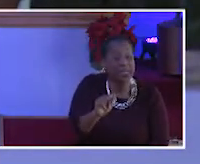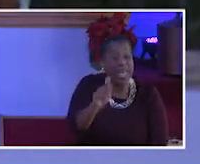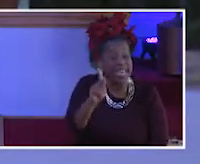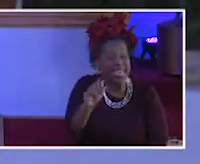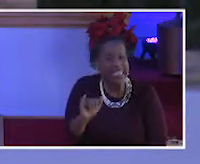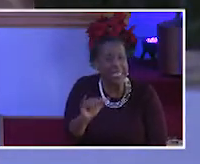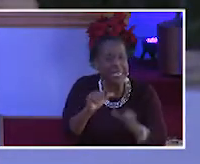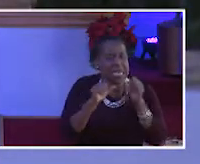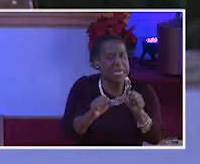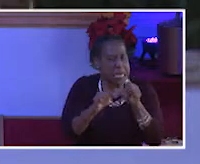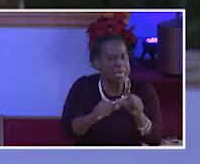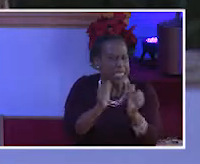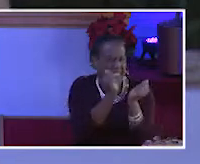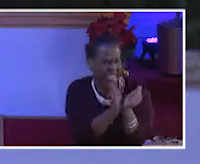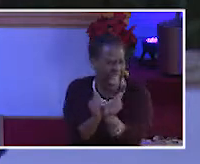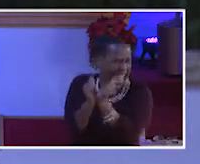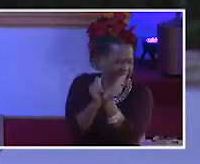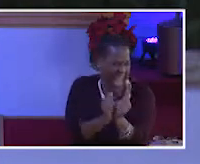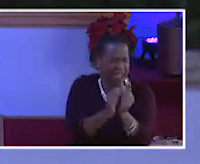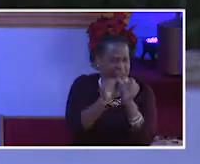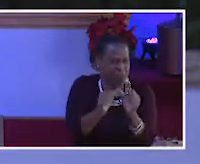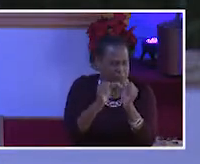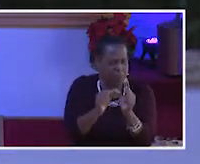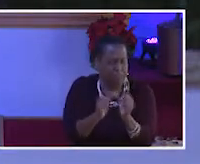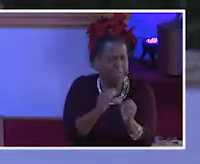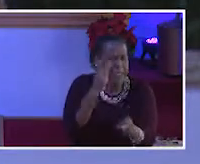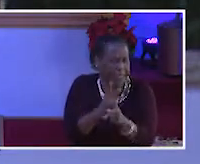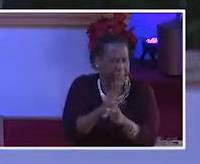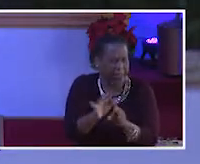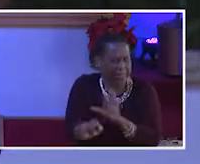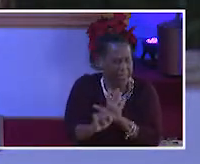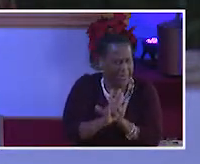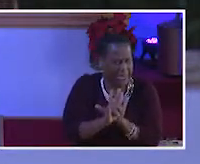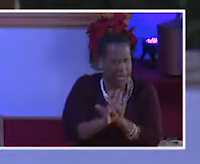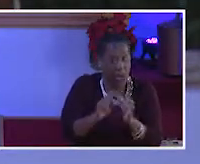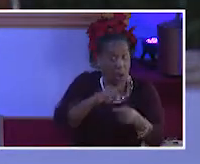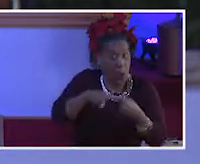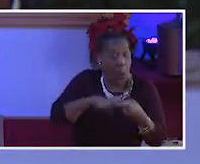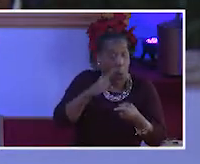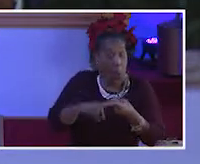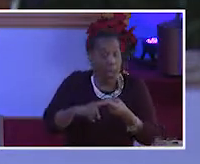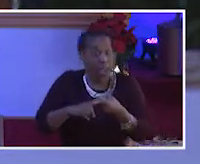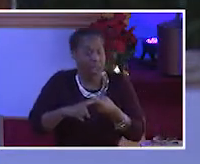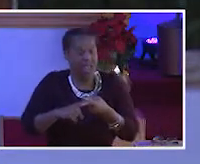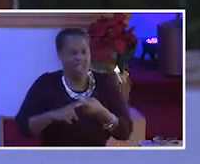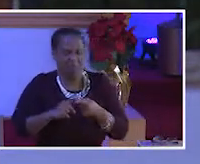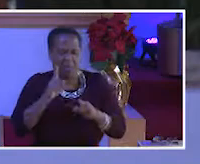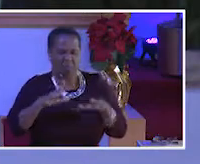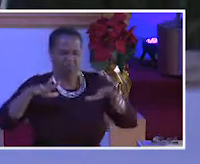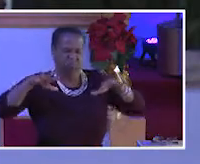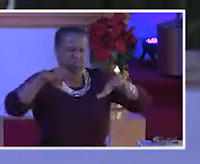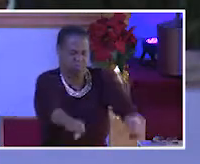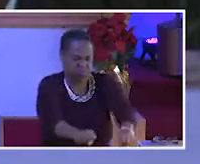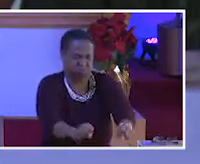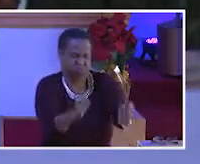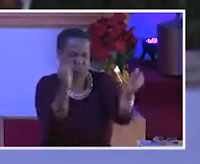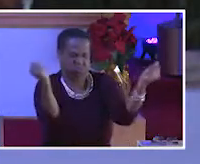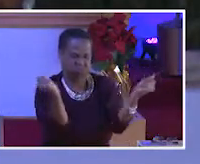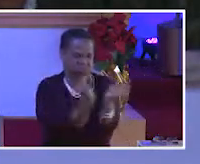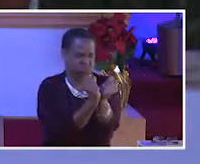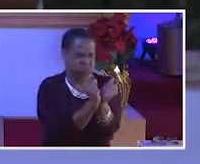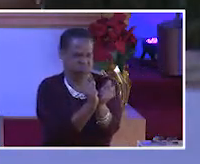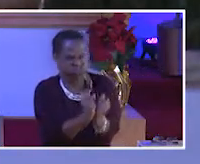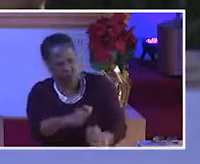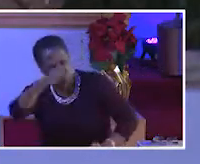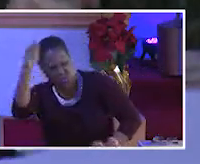in maintaining his identity. When his captors imposed a